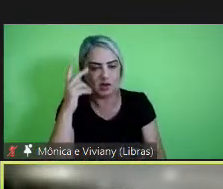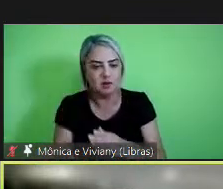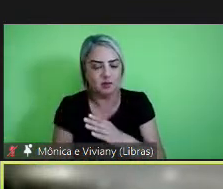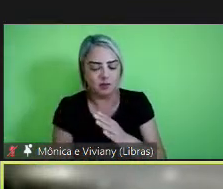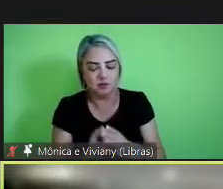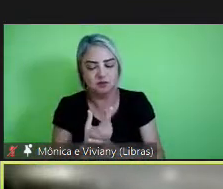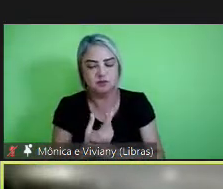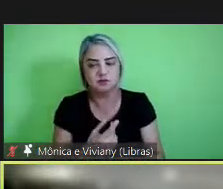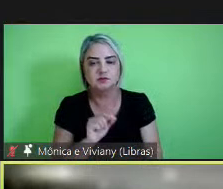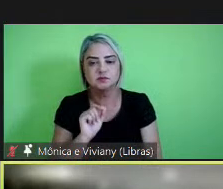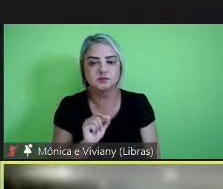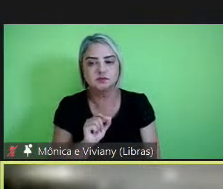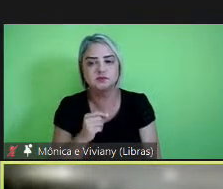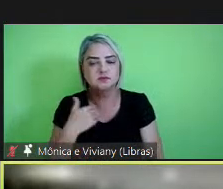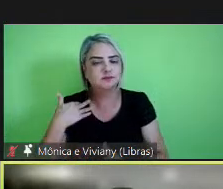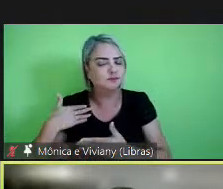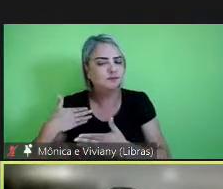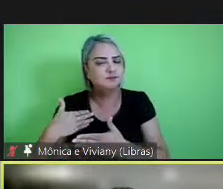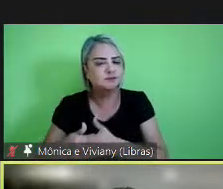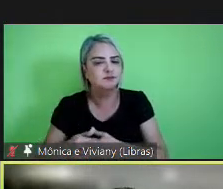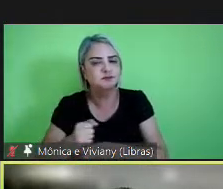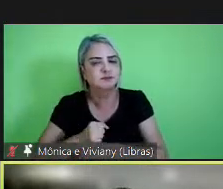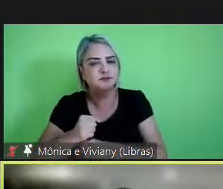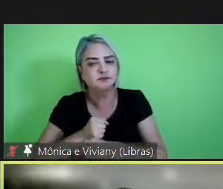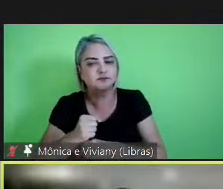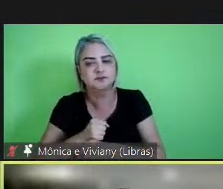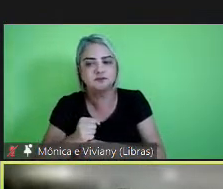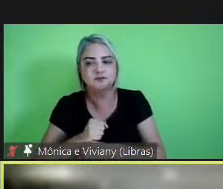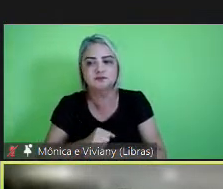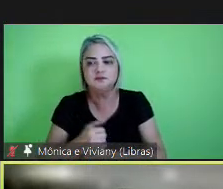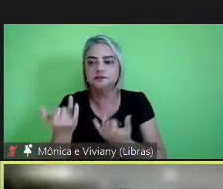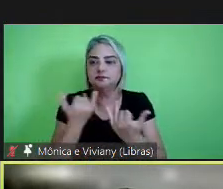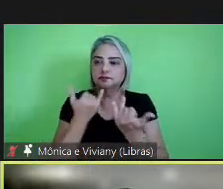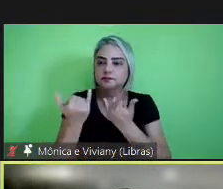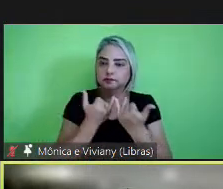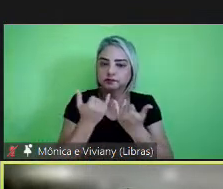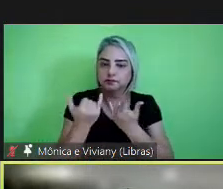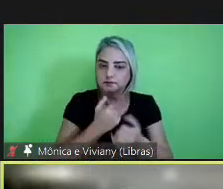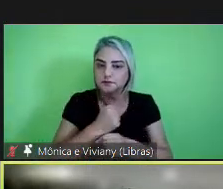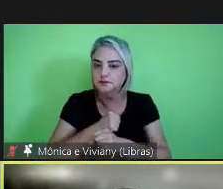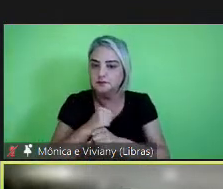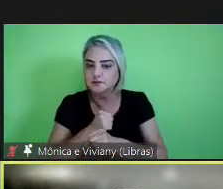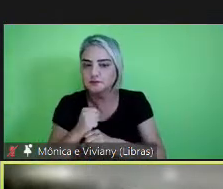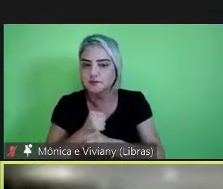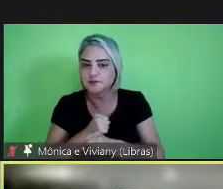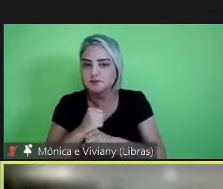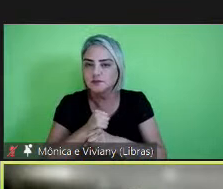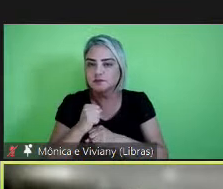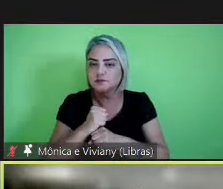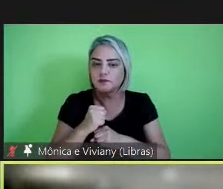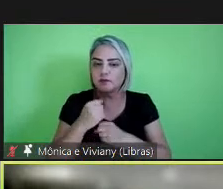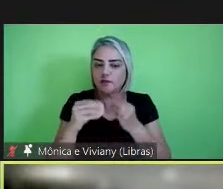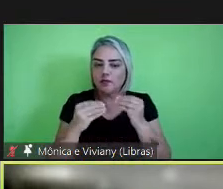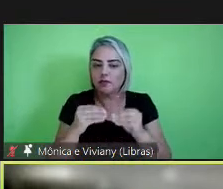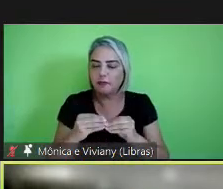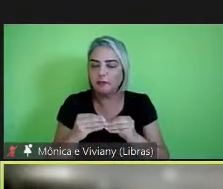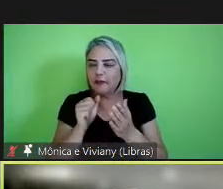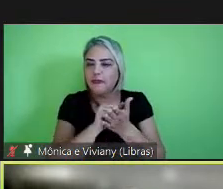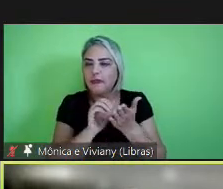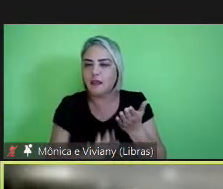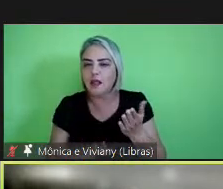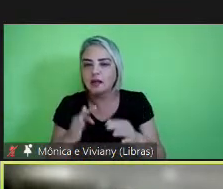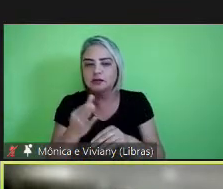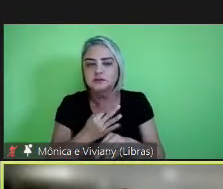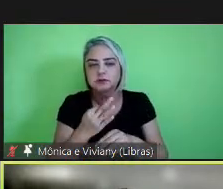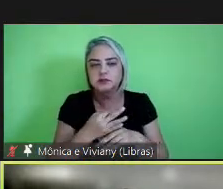have been years in the making, and it's going to take us years to really put in place the actions to tackle some of these drivers, to make sure that